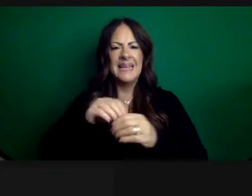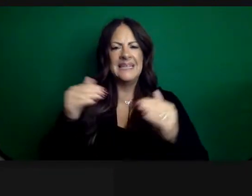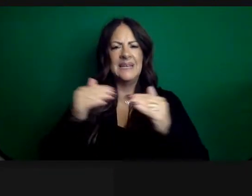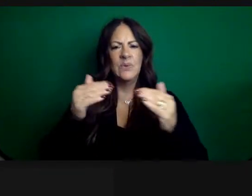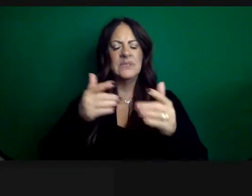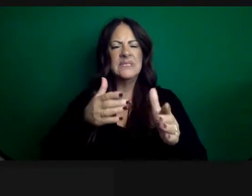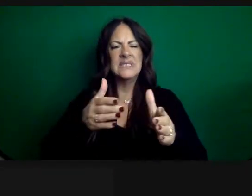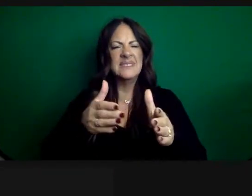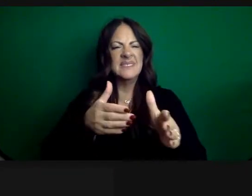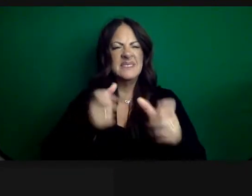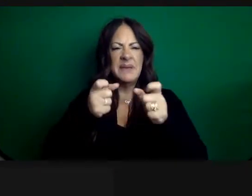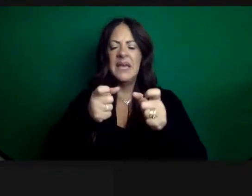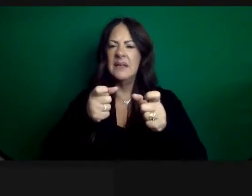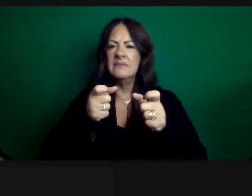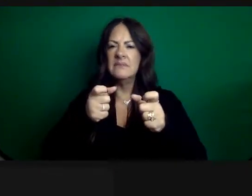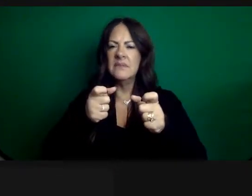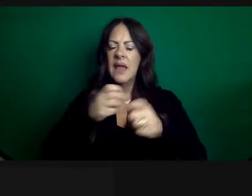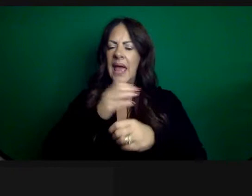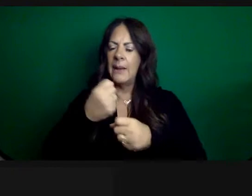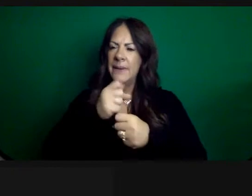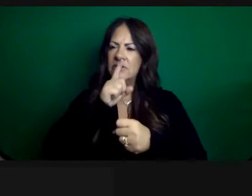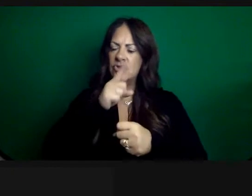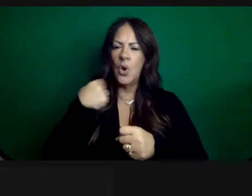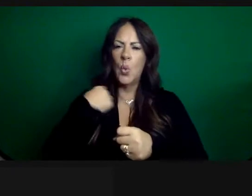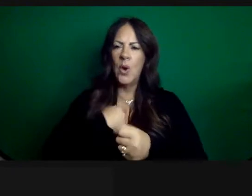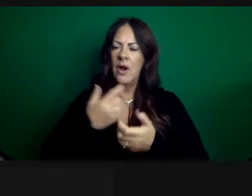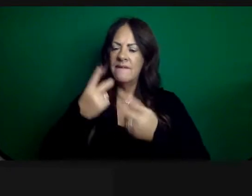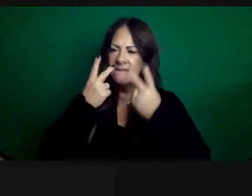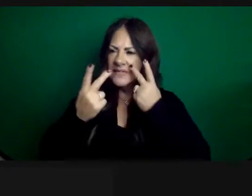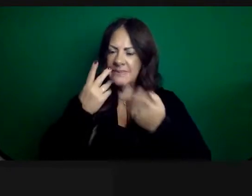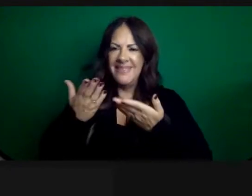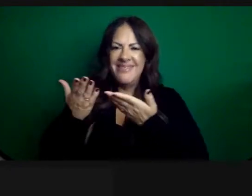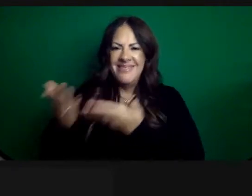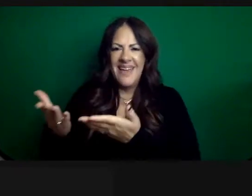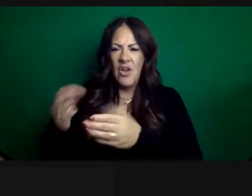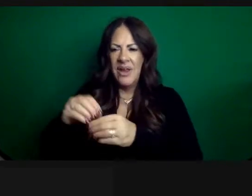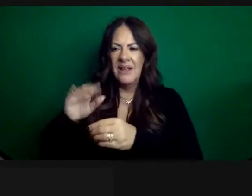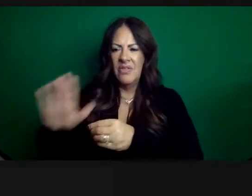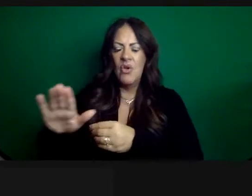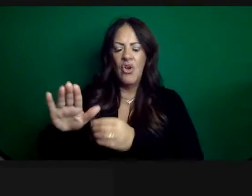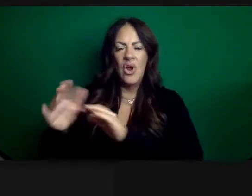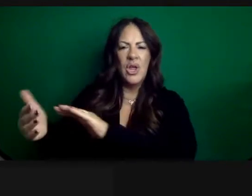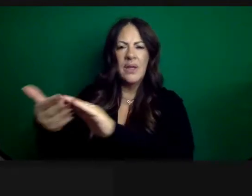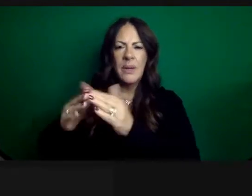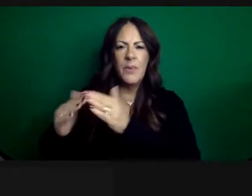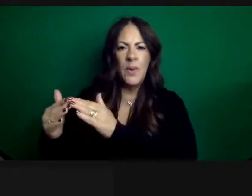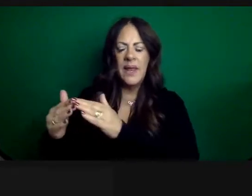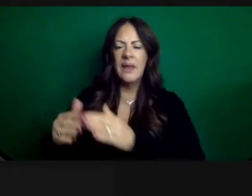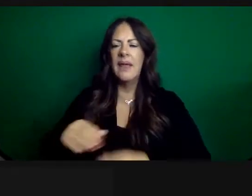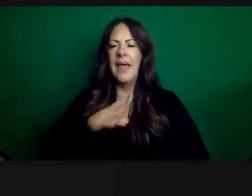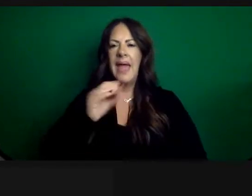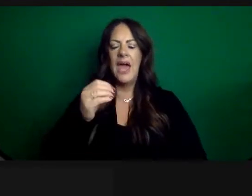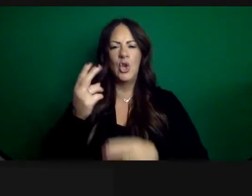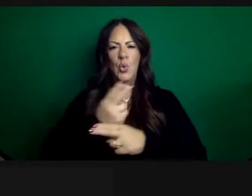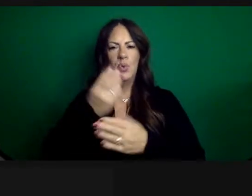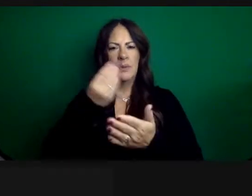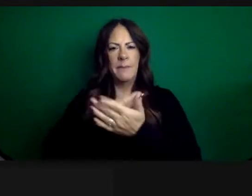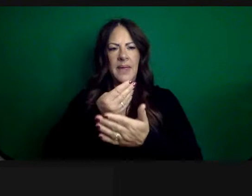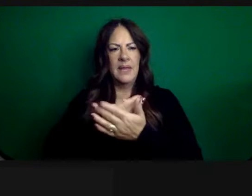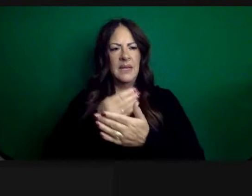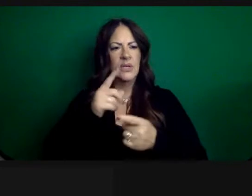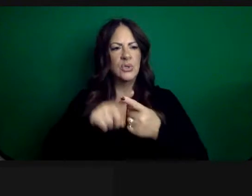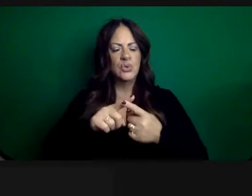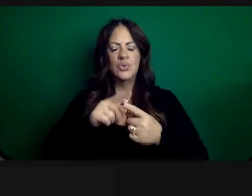to have presence in those communities? How do we use dollars to incentivize the